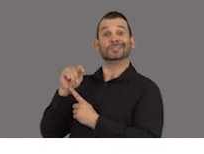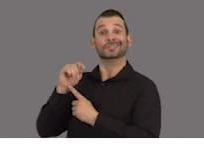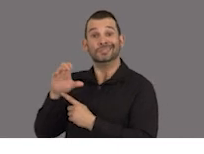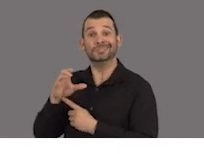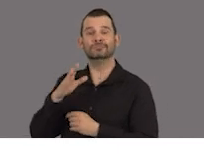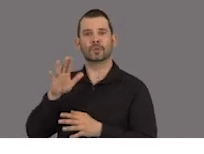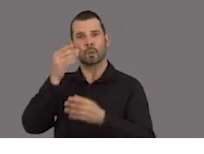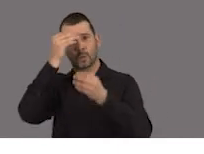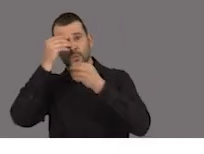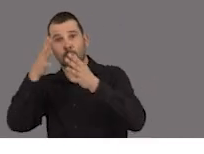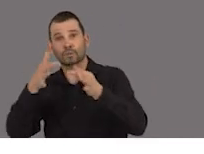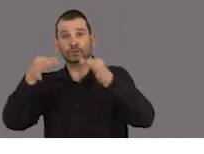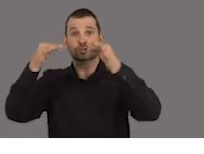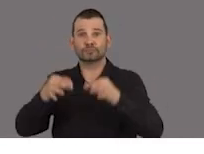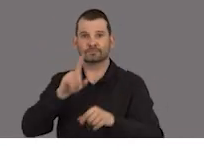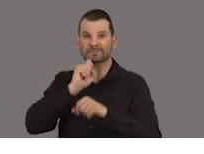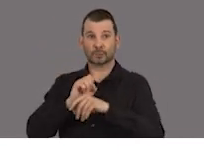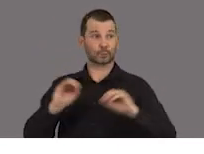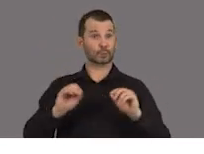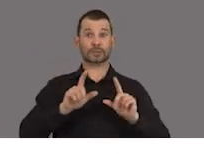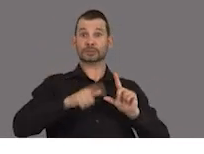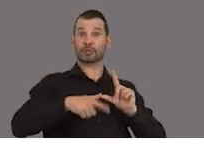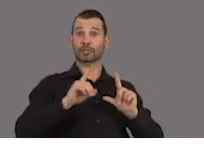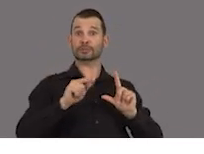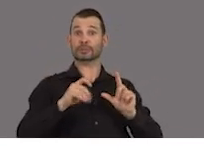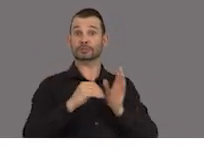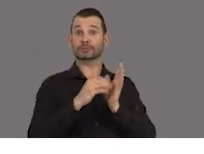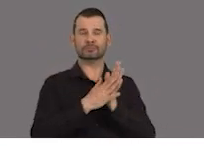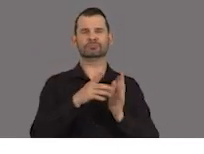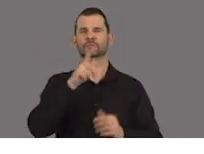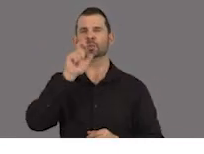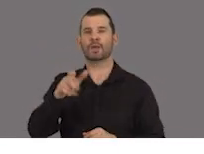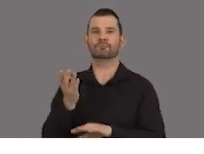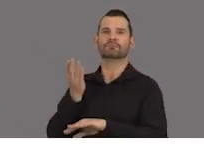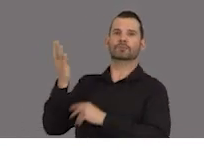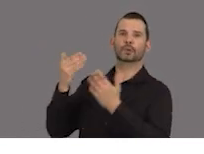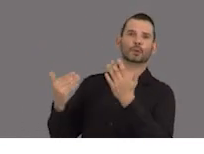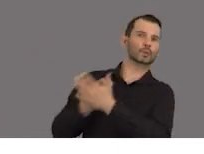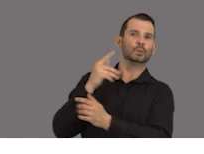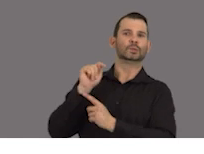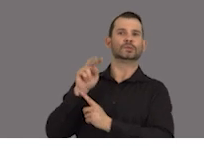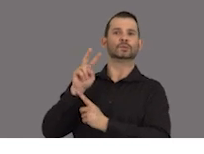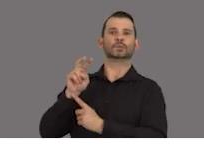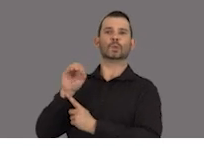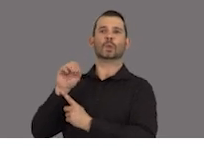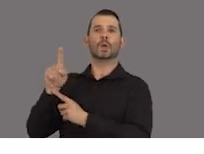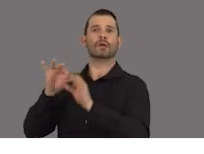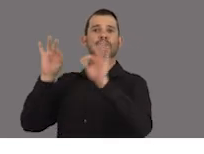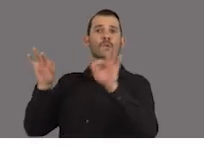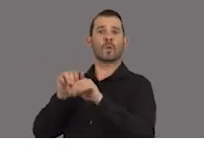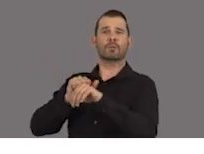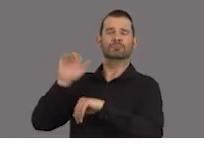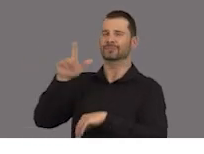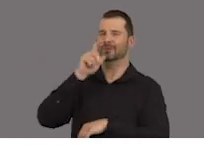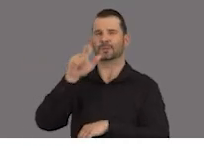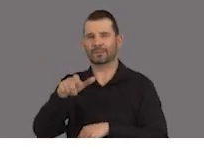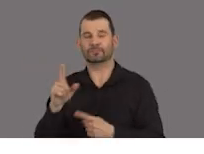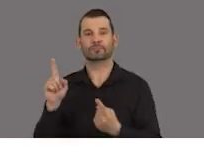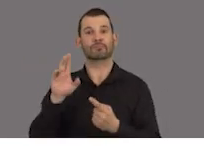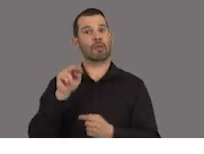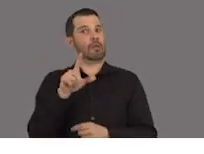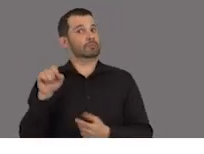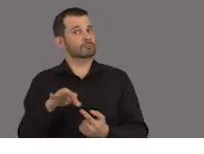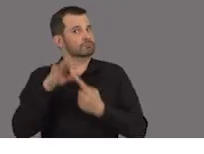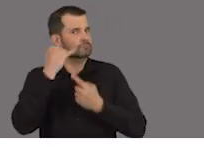have been approved for the DTC and your notice of determination does not have an expiry date, please do not submit a